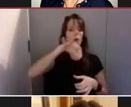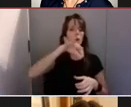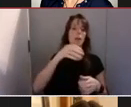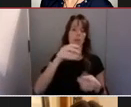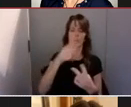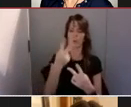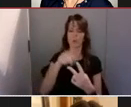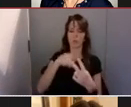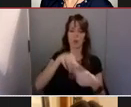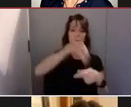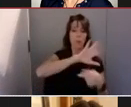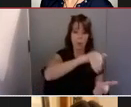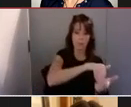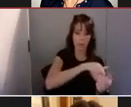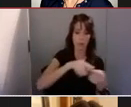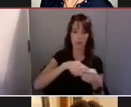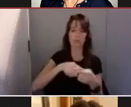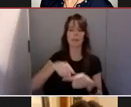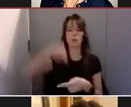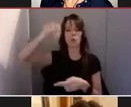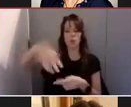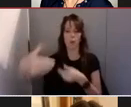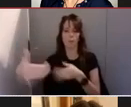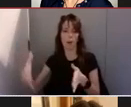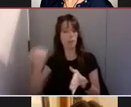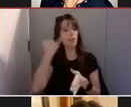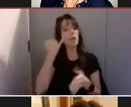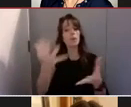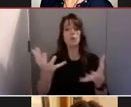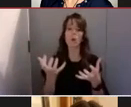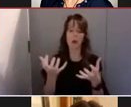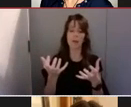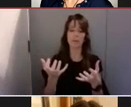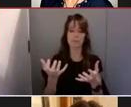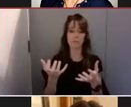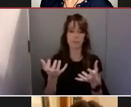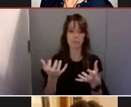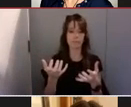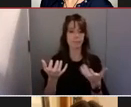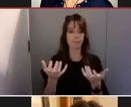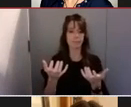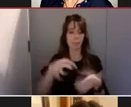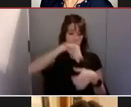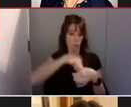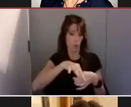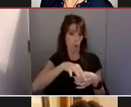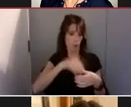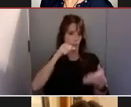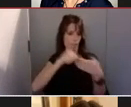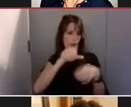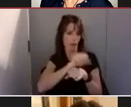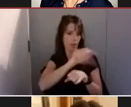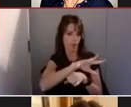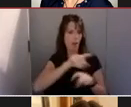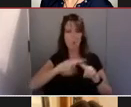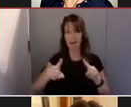boxes. So if you want to be, if you want to vote by mail, but you don't really want